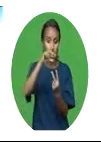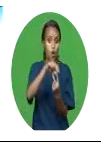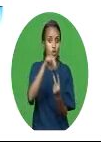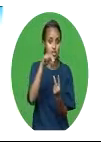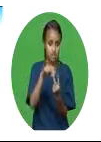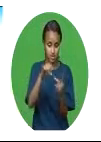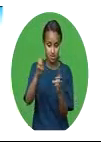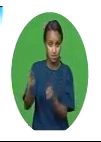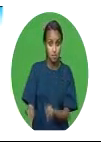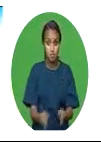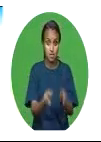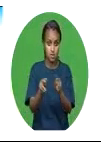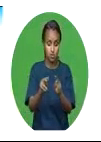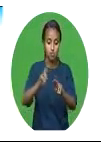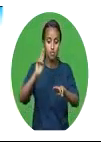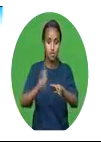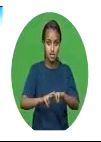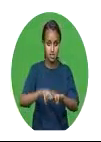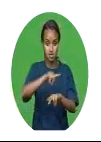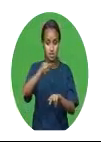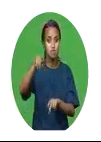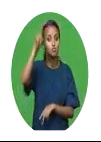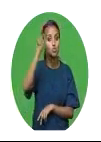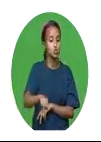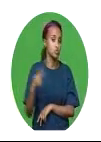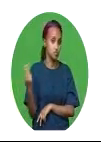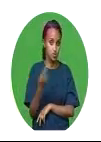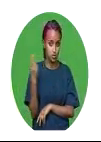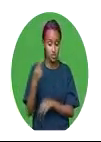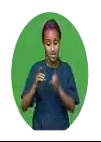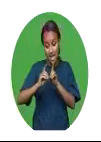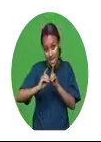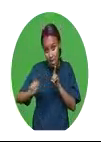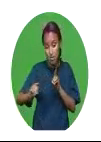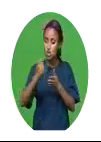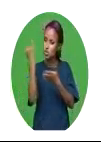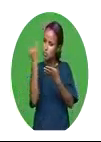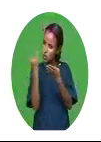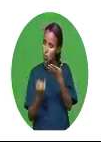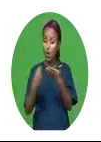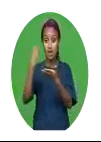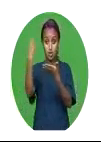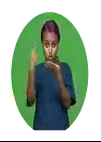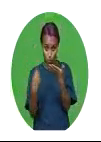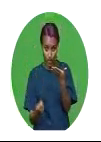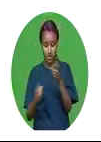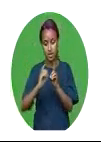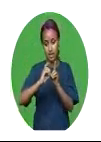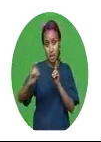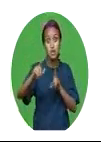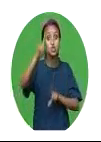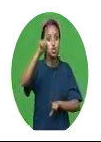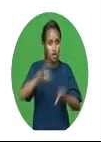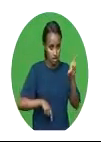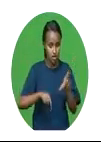method of placing them should be used. In dimensioning pictorial drawings, dimension line